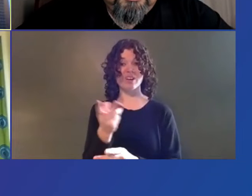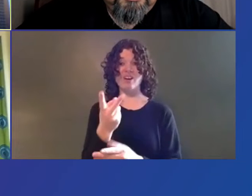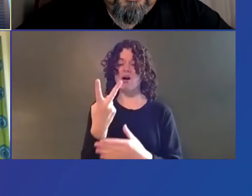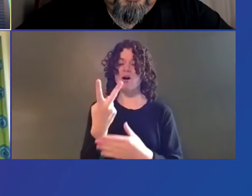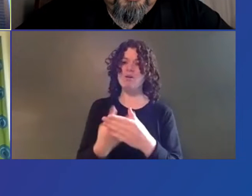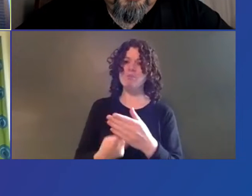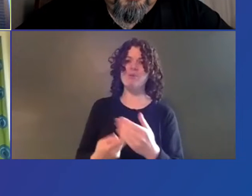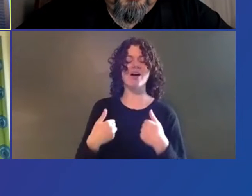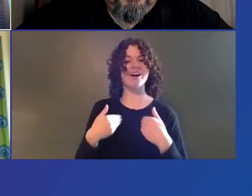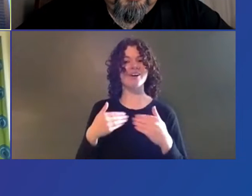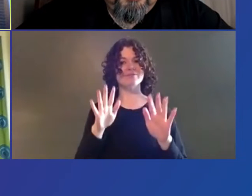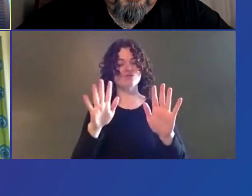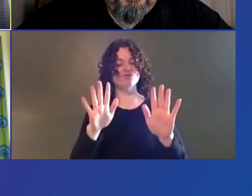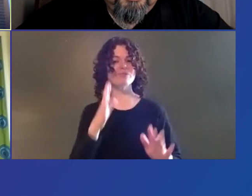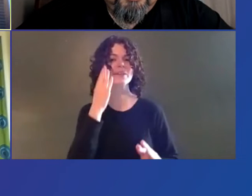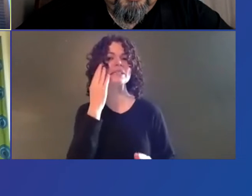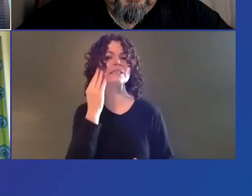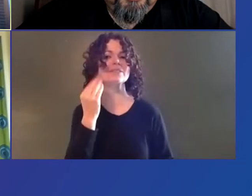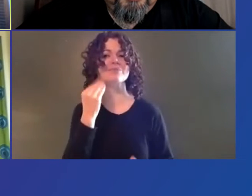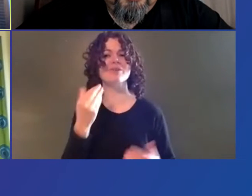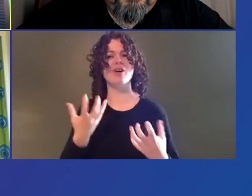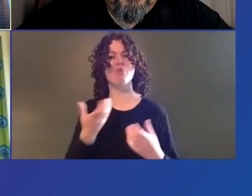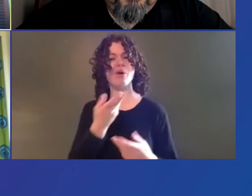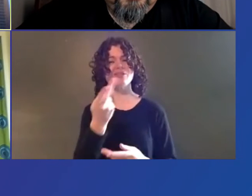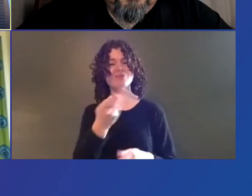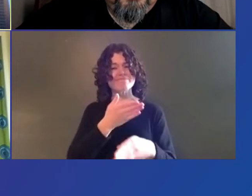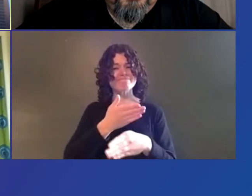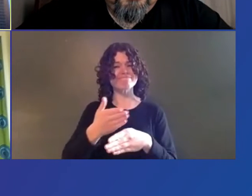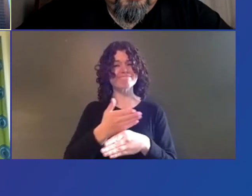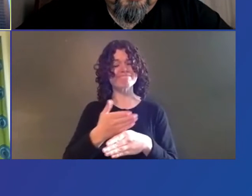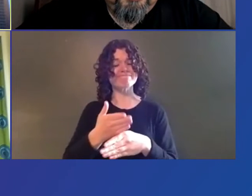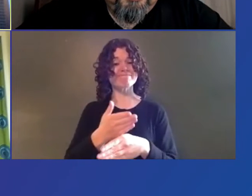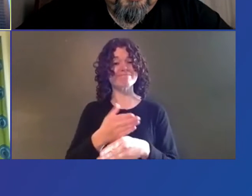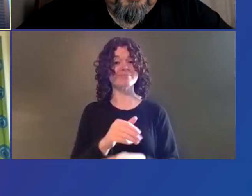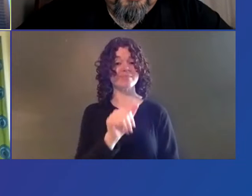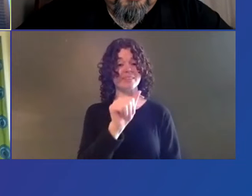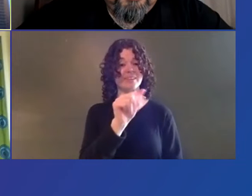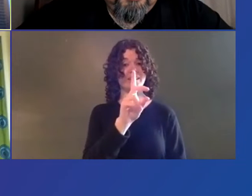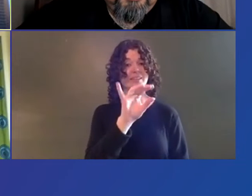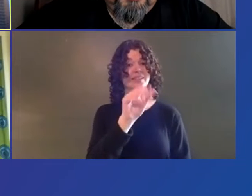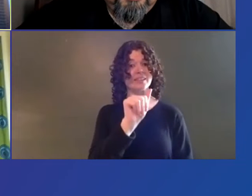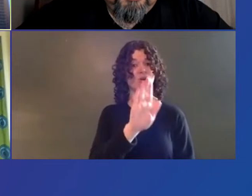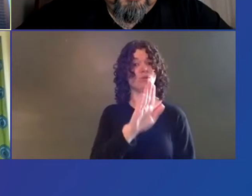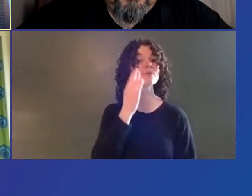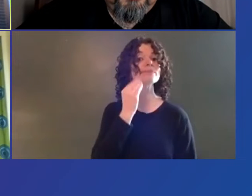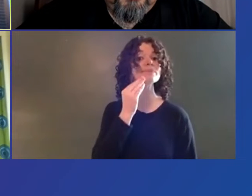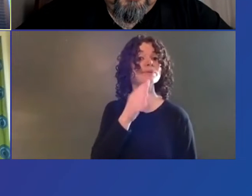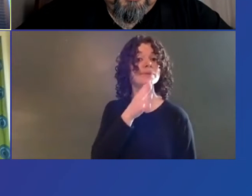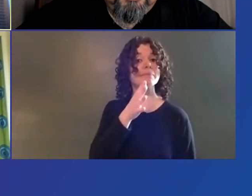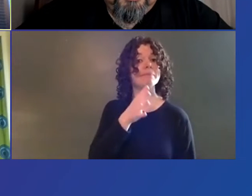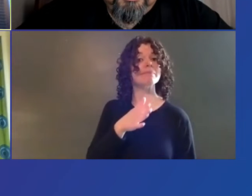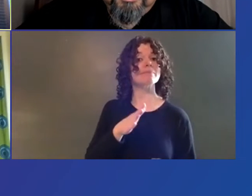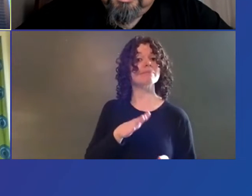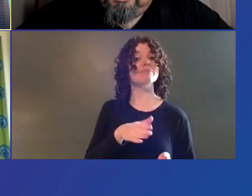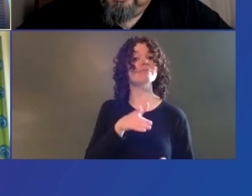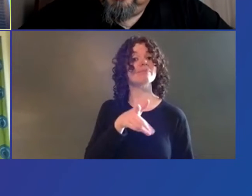love to, and everyone would love to hear more about. Adia talking about being a parent and navigating.